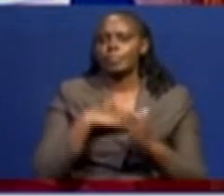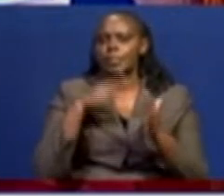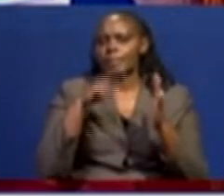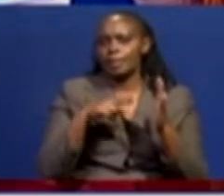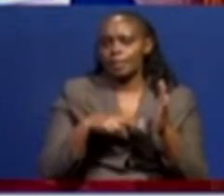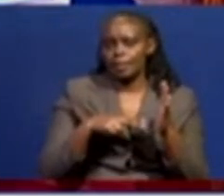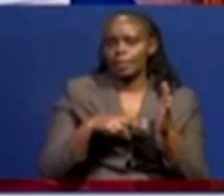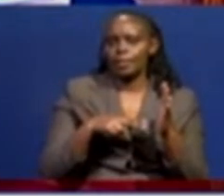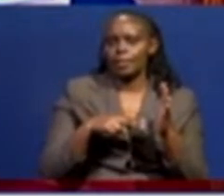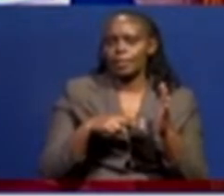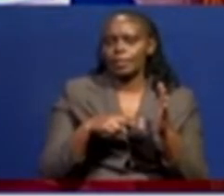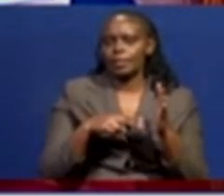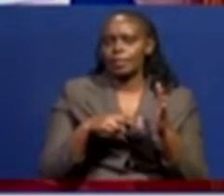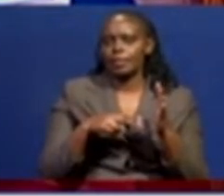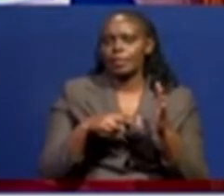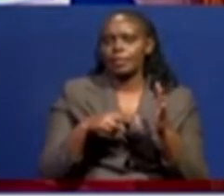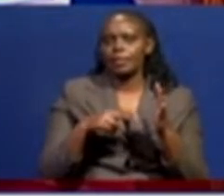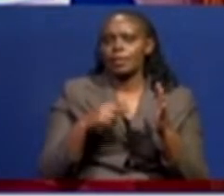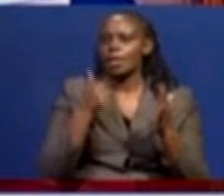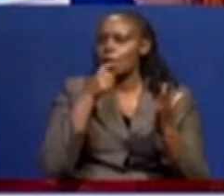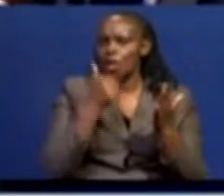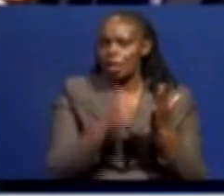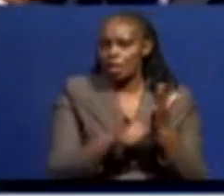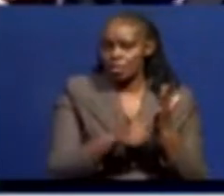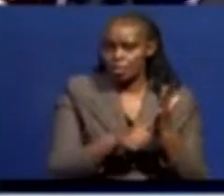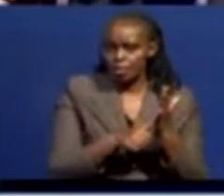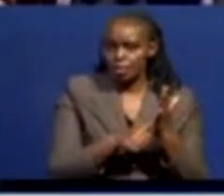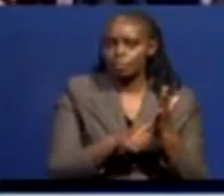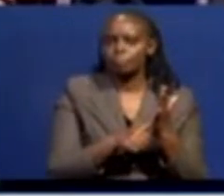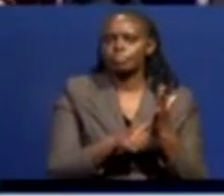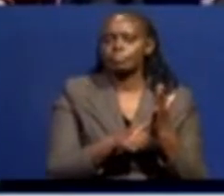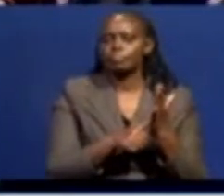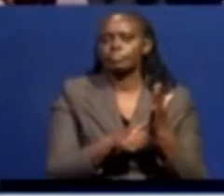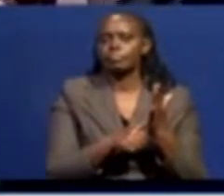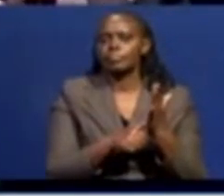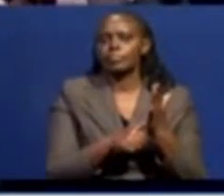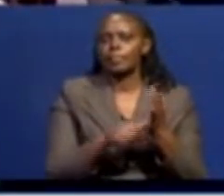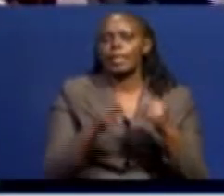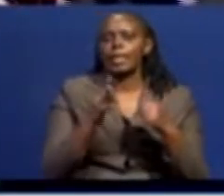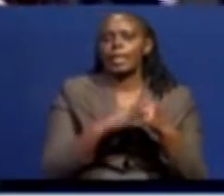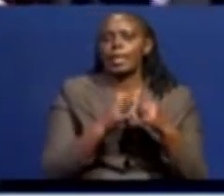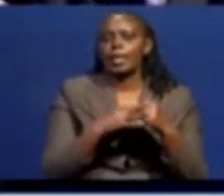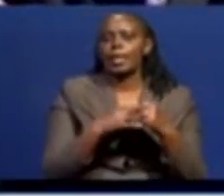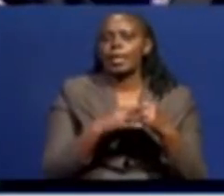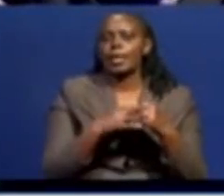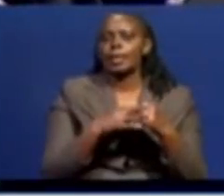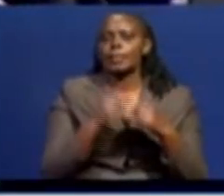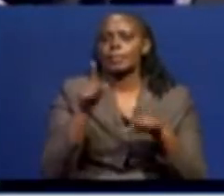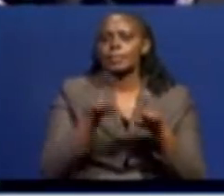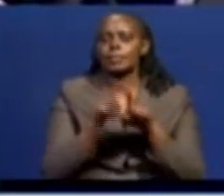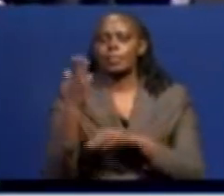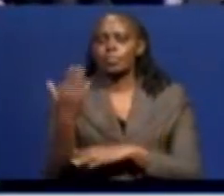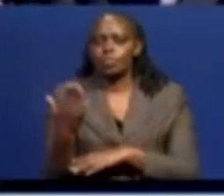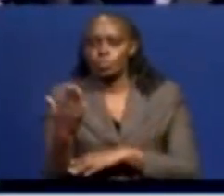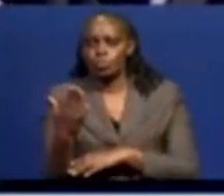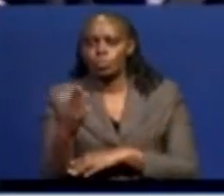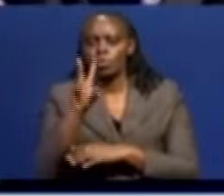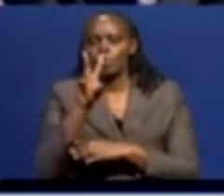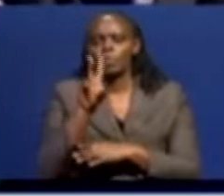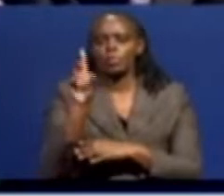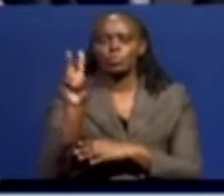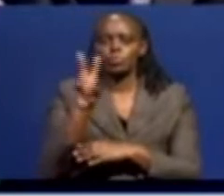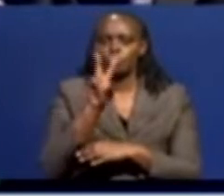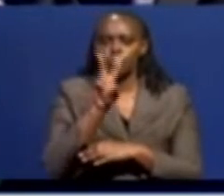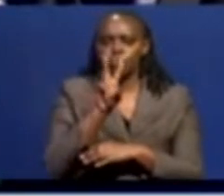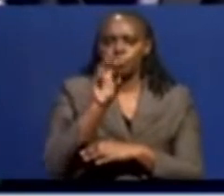Would you kindly read the conclusion to that letter? The conclusion on page 8 of the same document, that